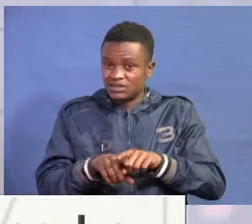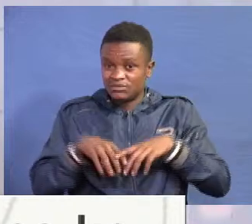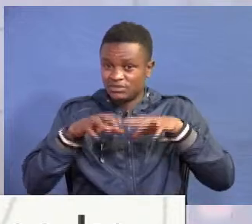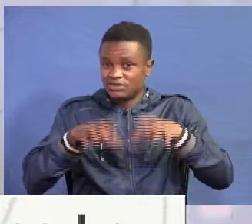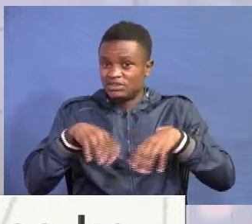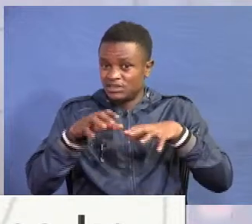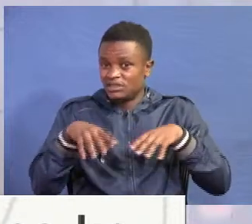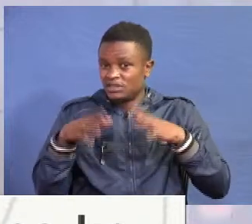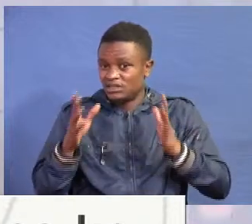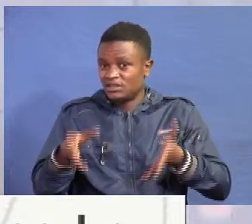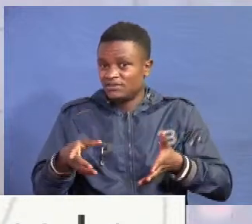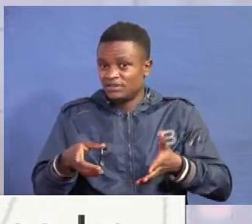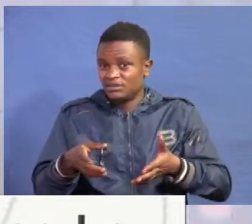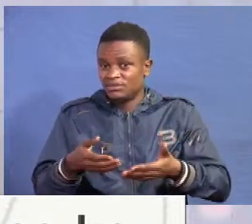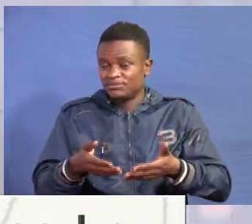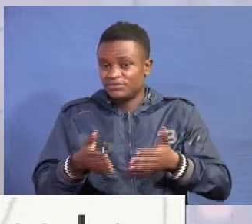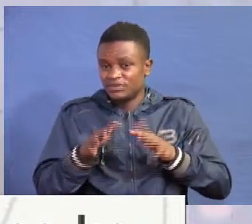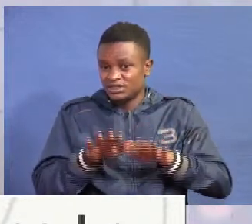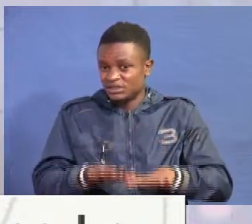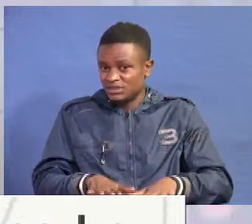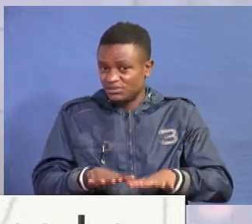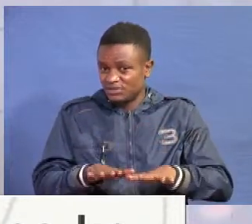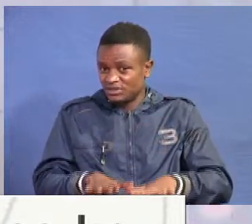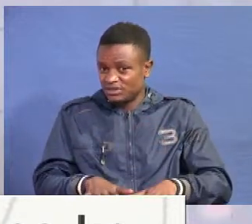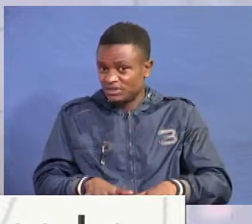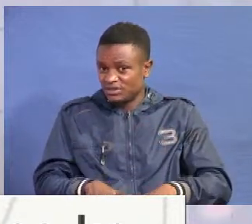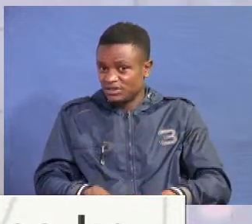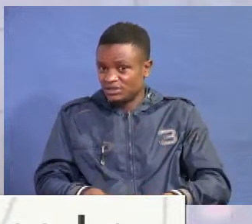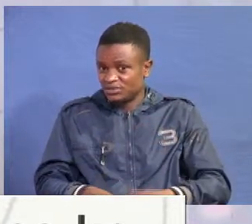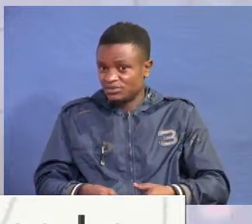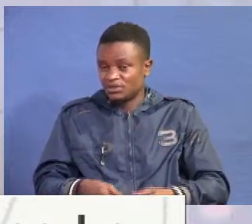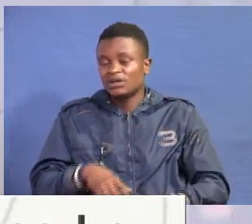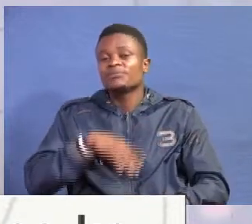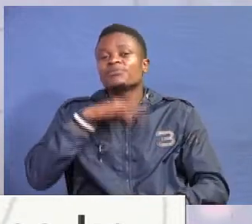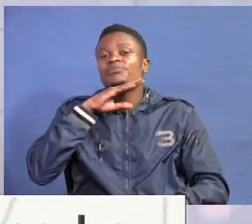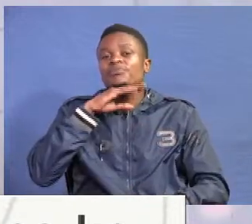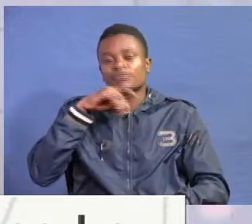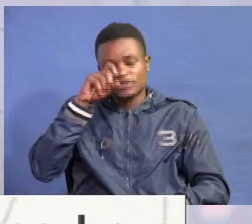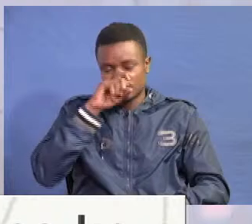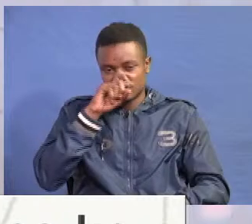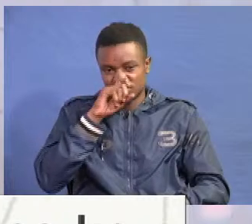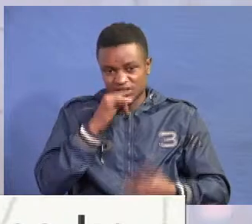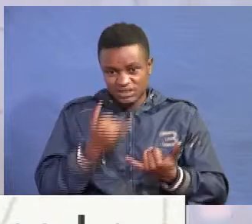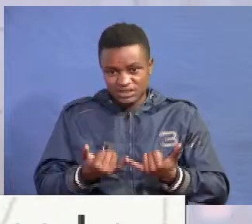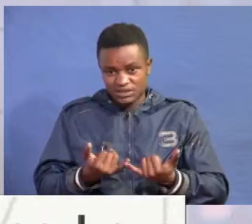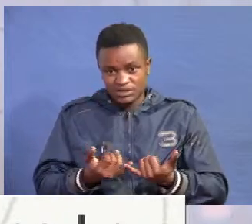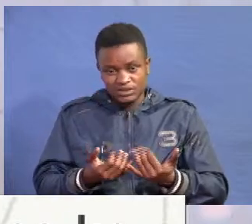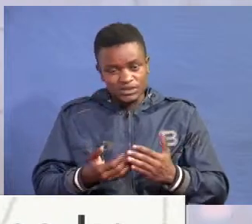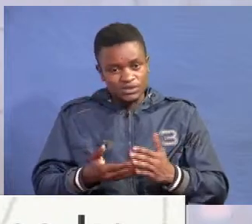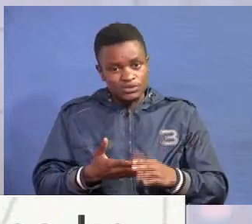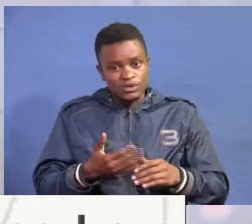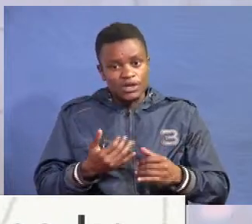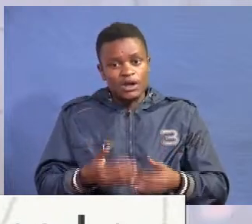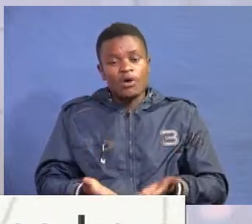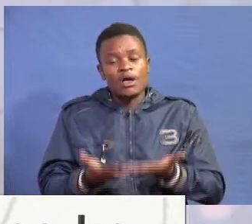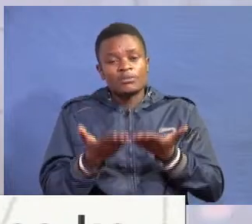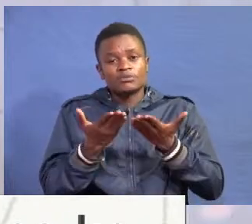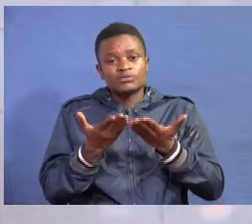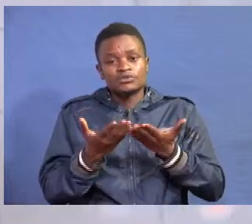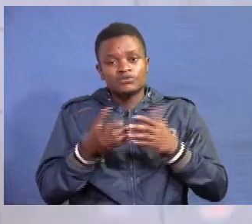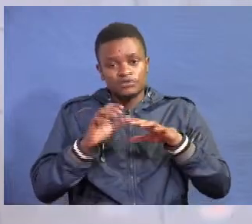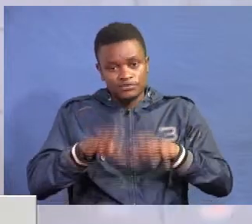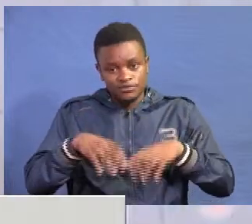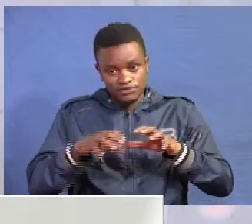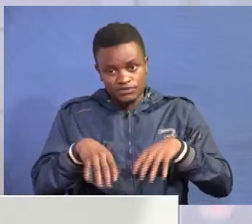not only reduced chick mortality from 50% to only 5%, but also improved farmers' production and boosted their